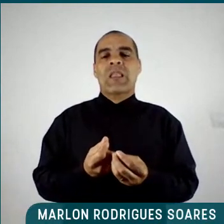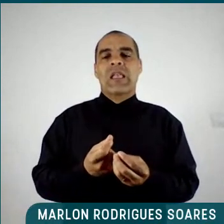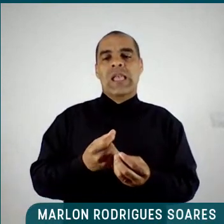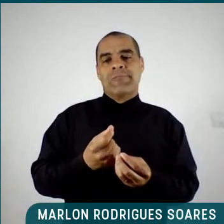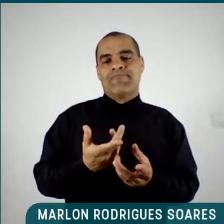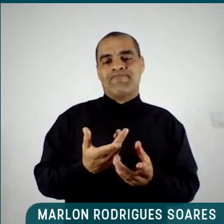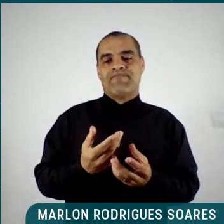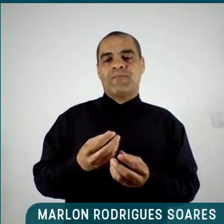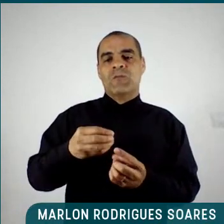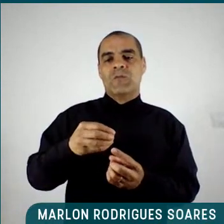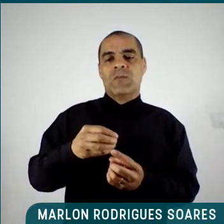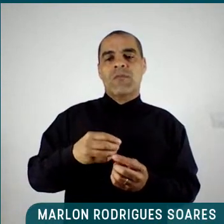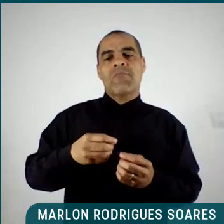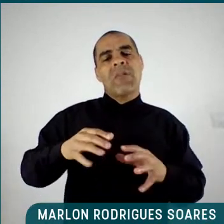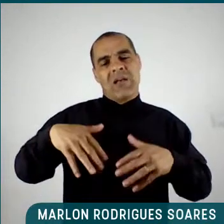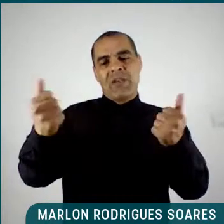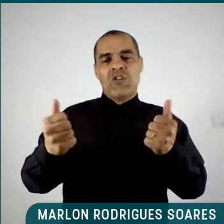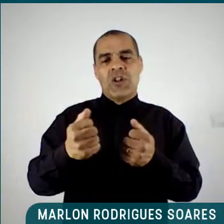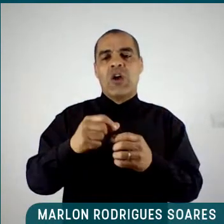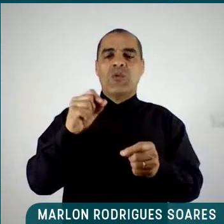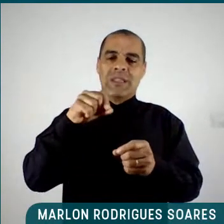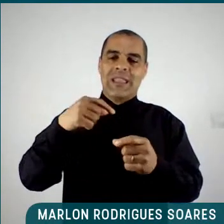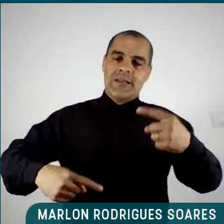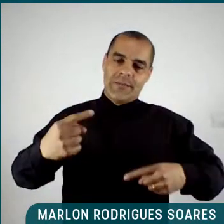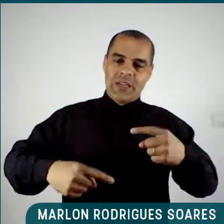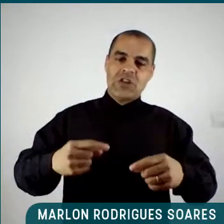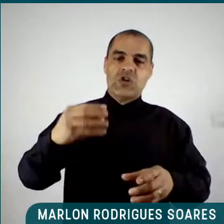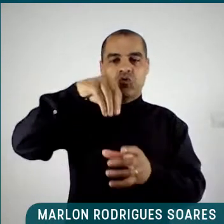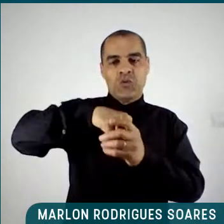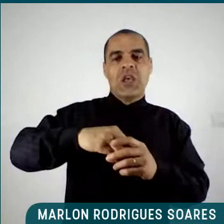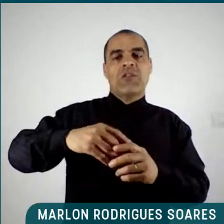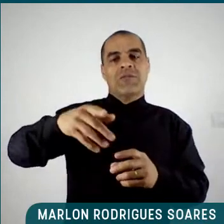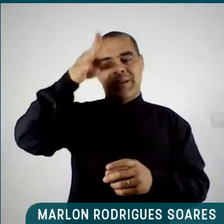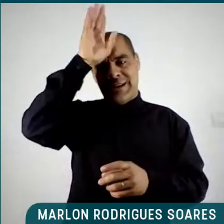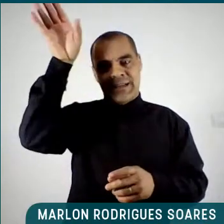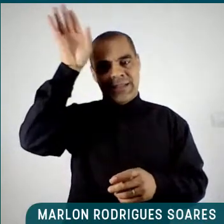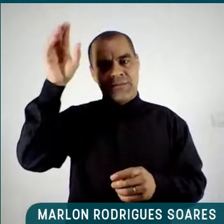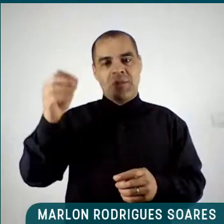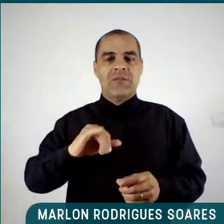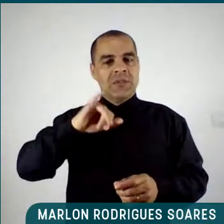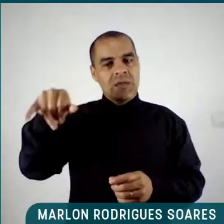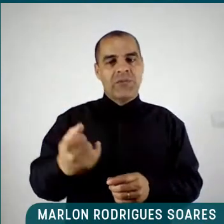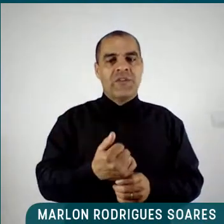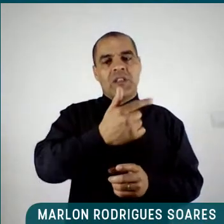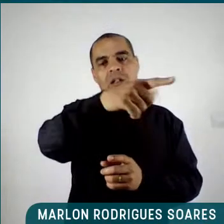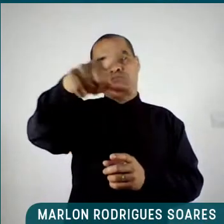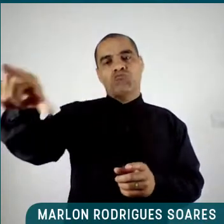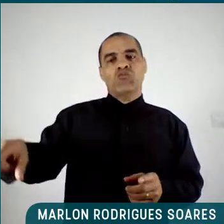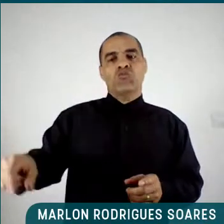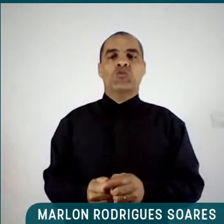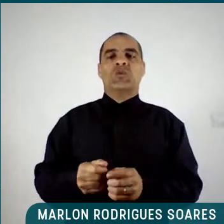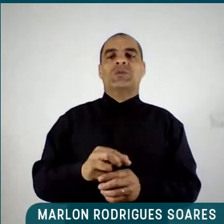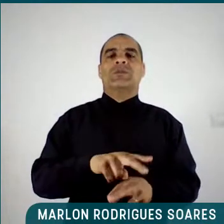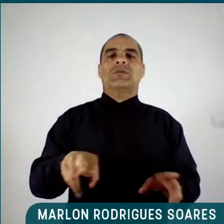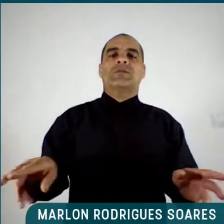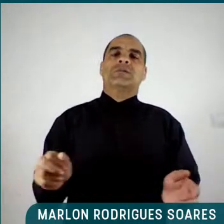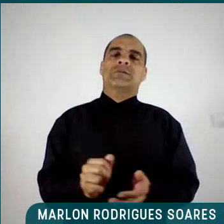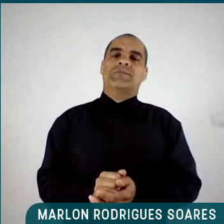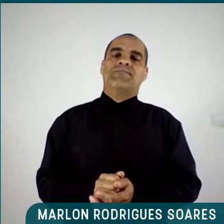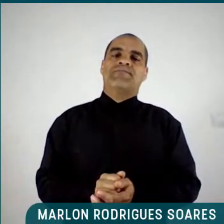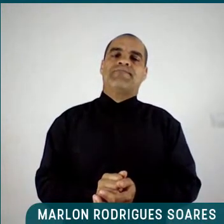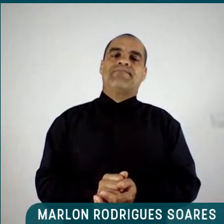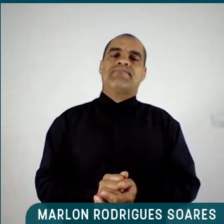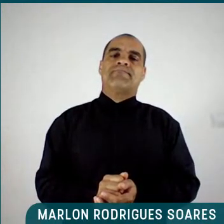closer together to share our knowledge? How can we use this for the advancement of